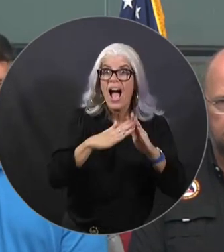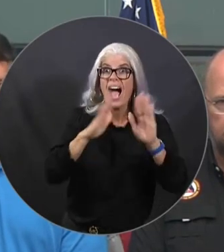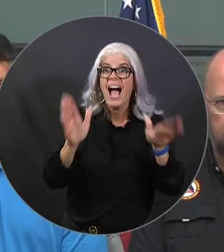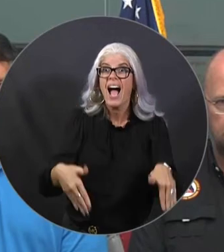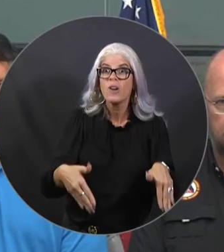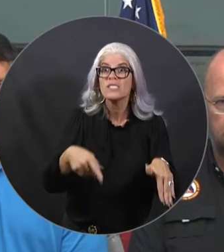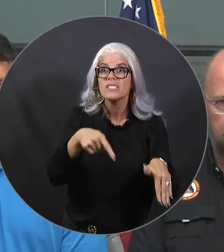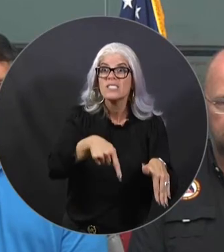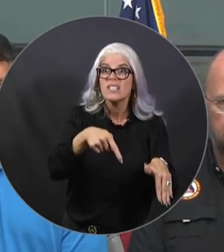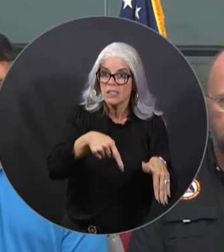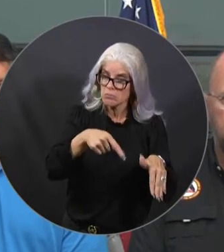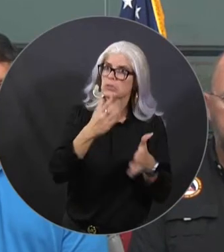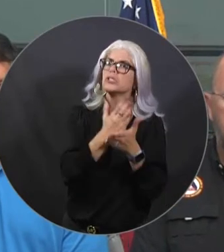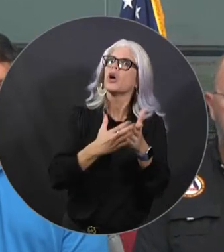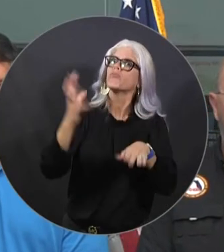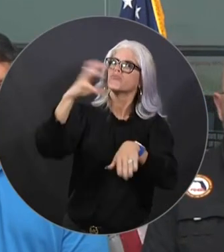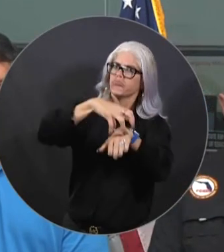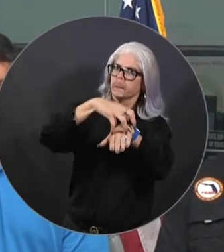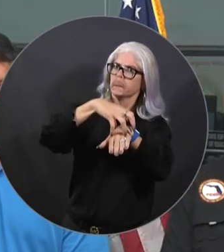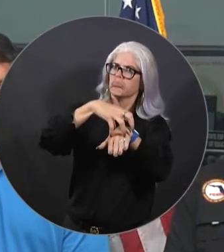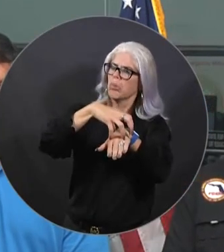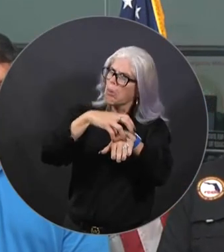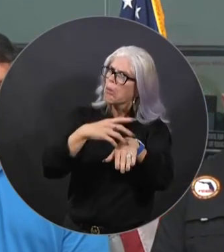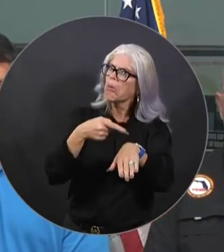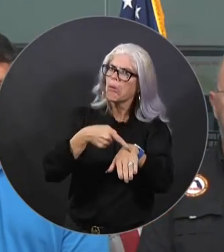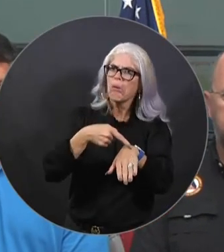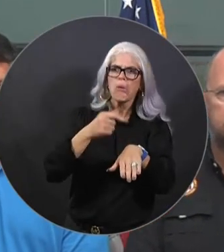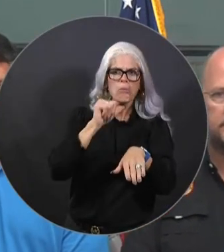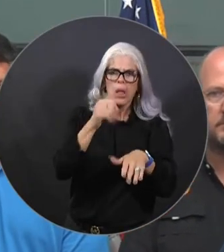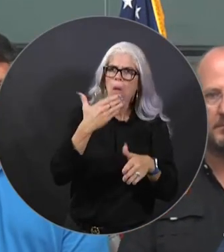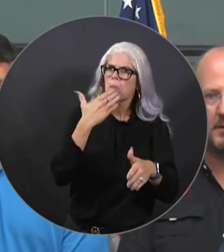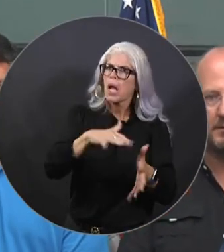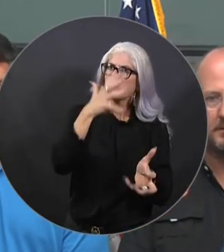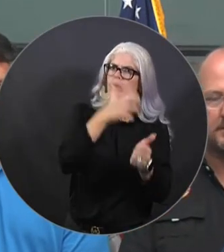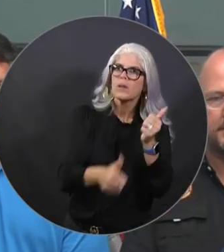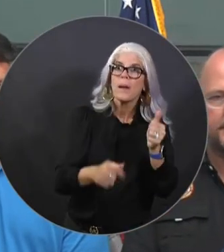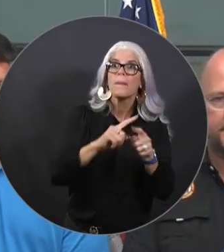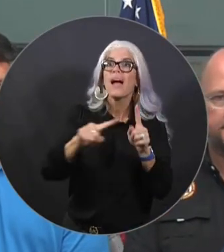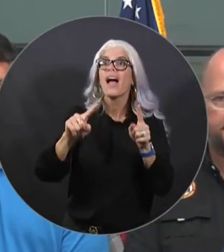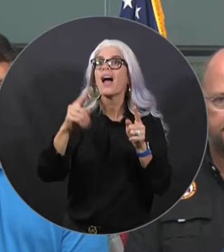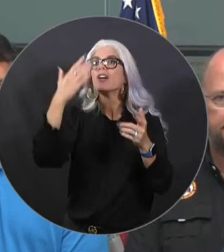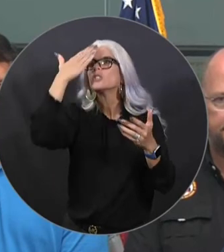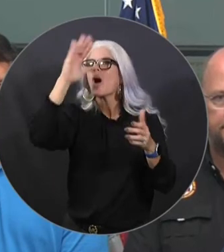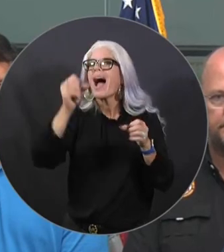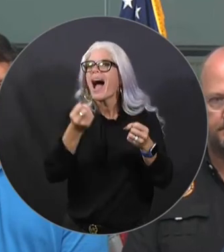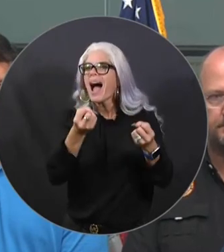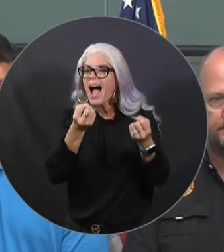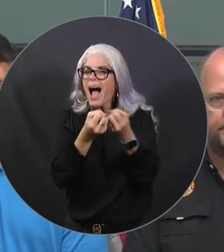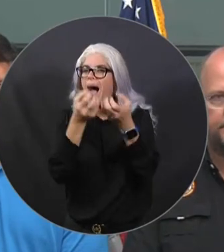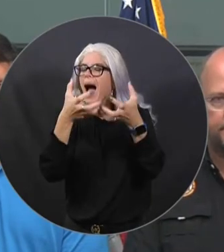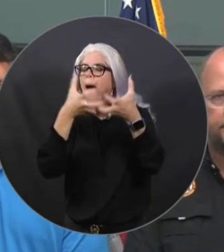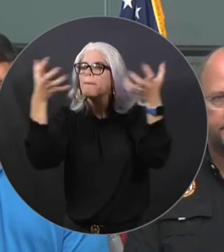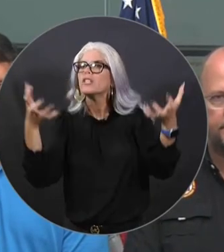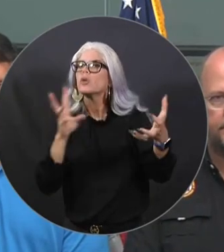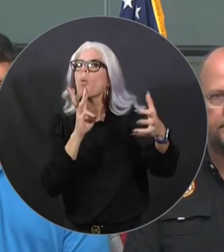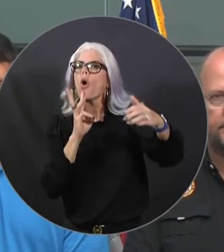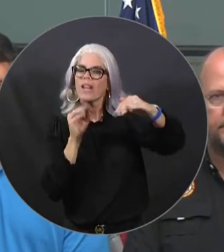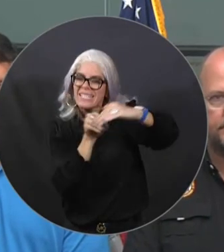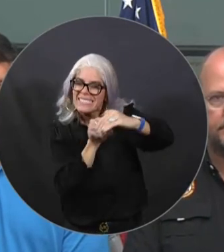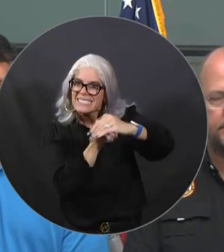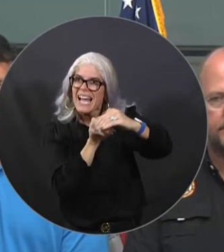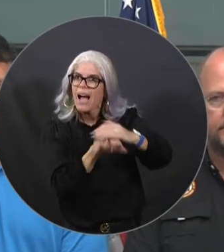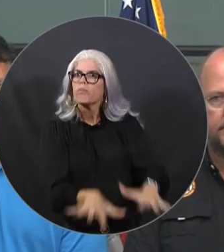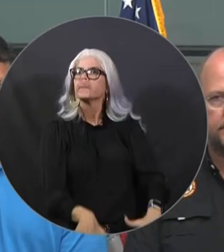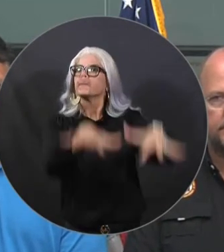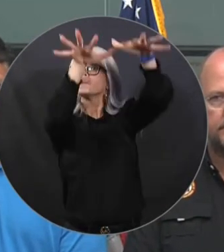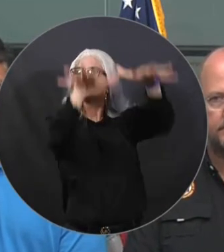debris in some of the neighborhoods, but you also don't know how much flood damage that they had, because that water could have been 4 feet at this time yesterday, and then it subsided.